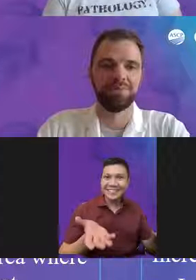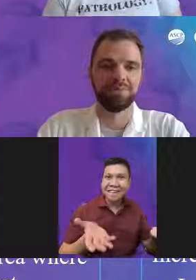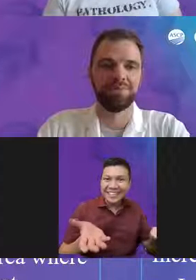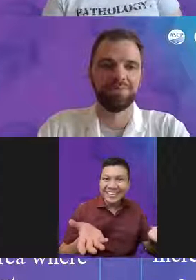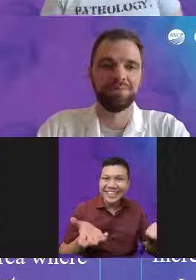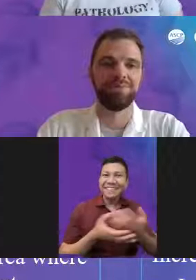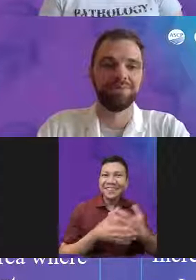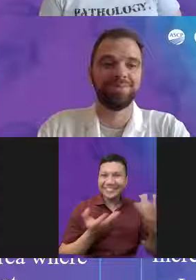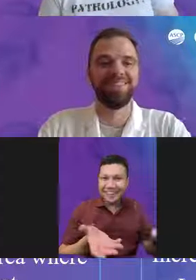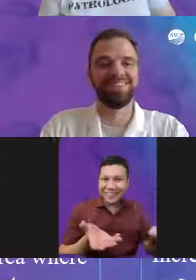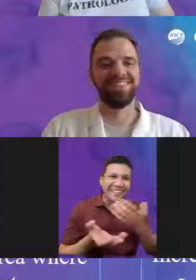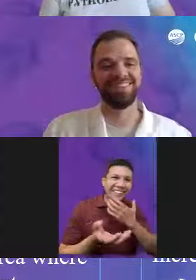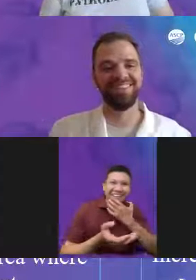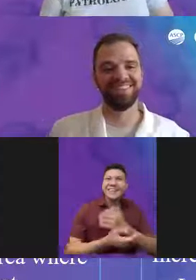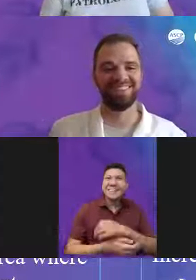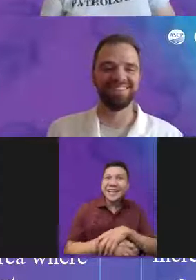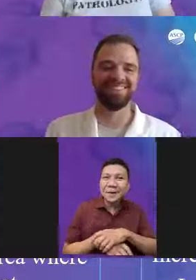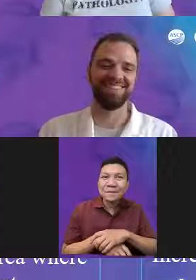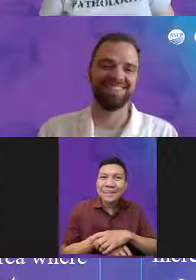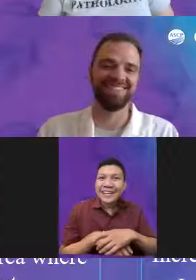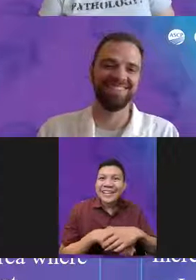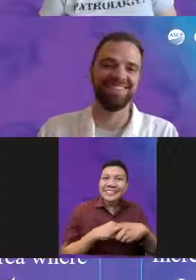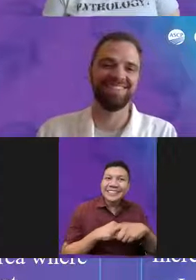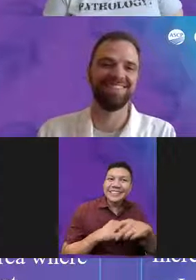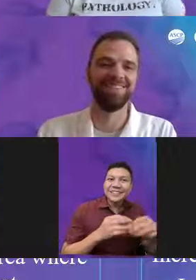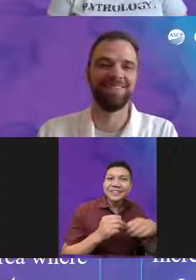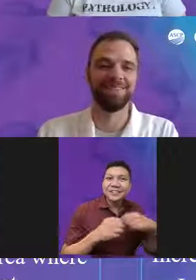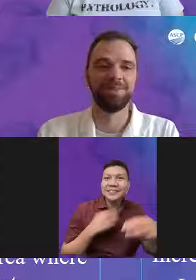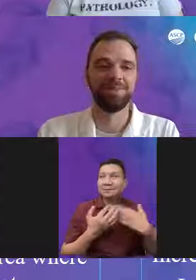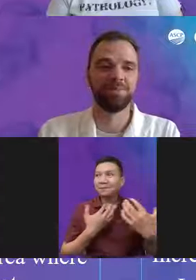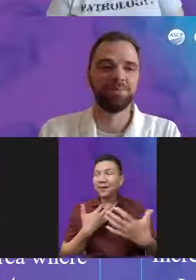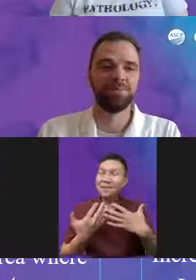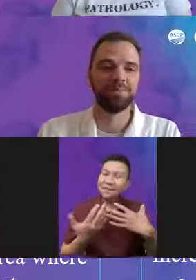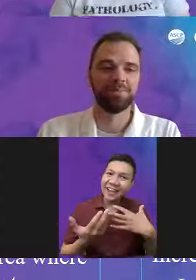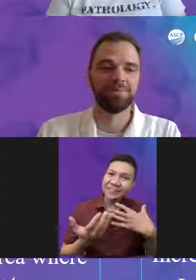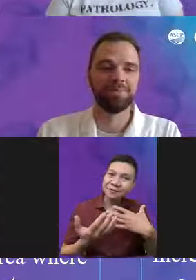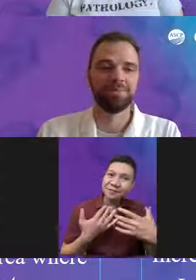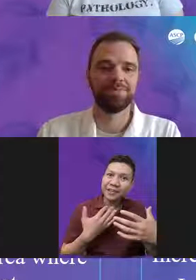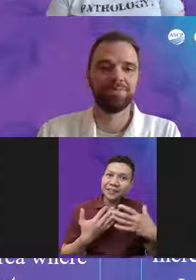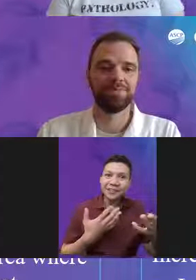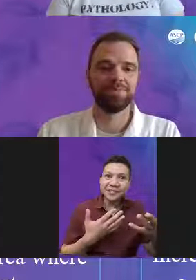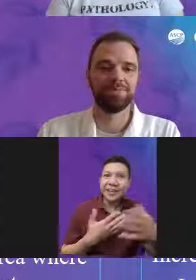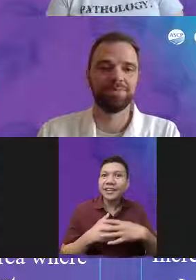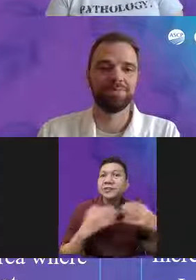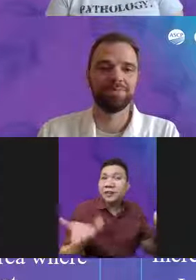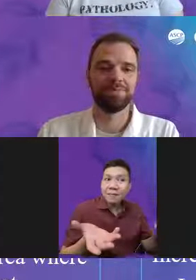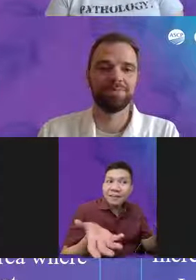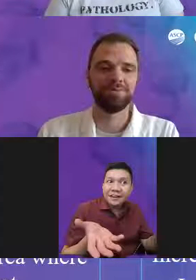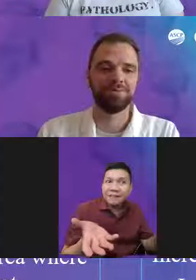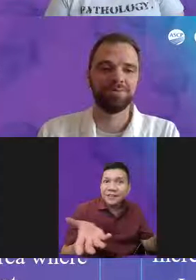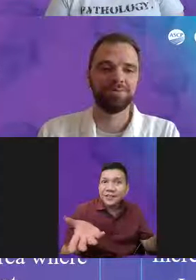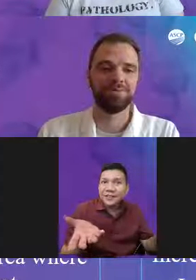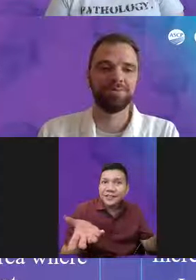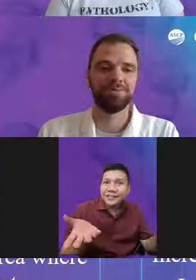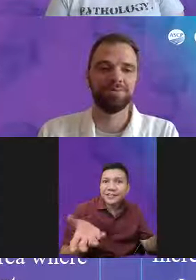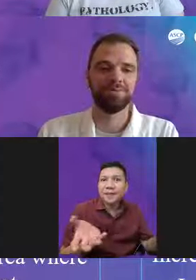What does that mean? What does that mean? You know? It's you know, that's part of that is for me is understanding and